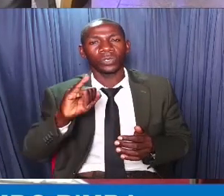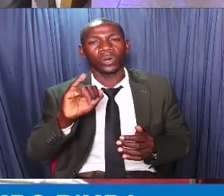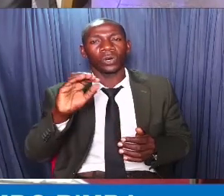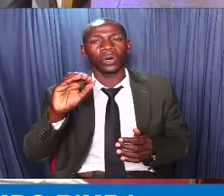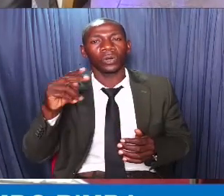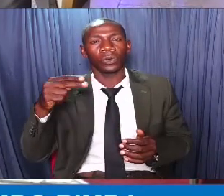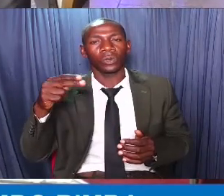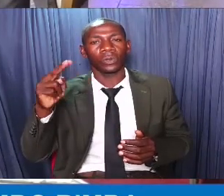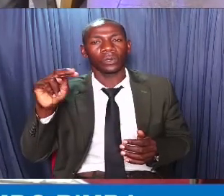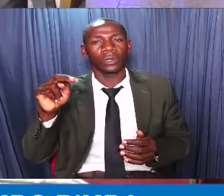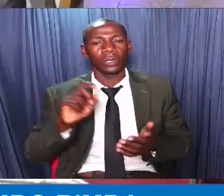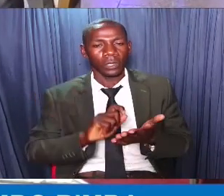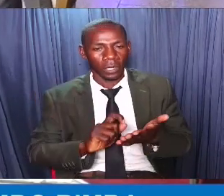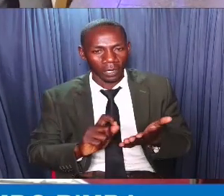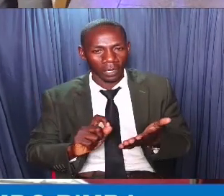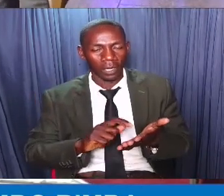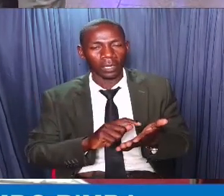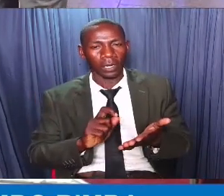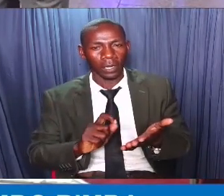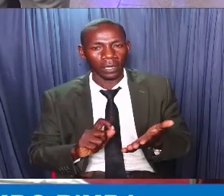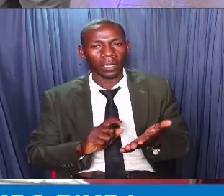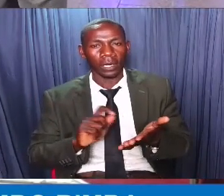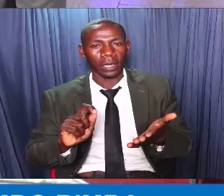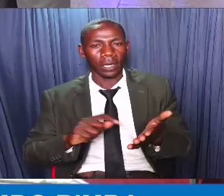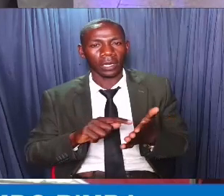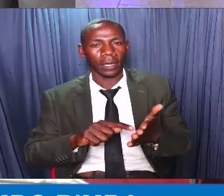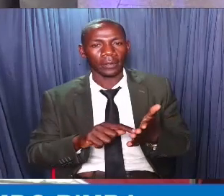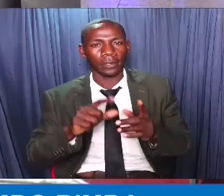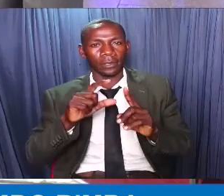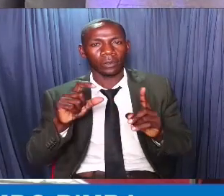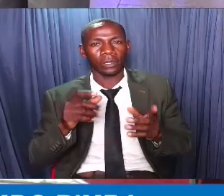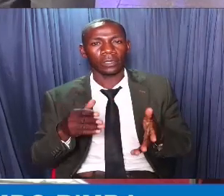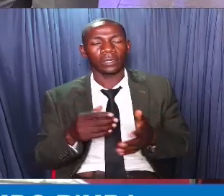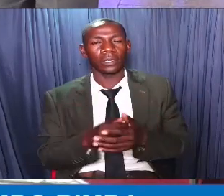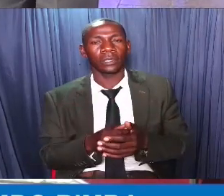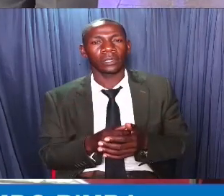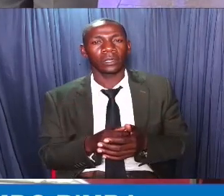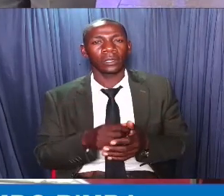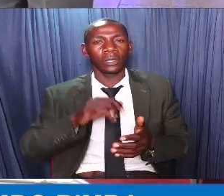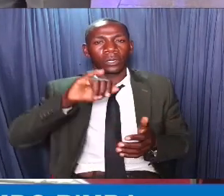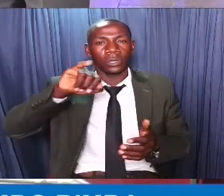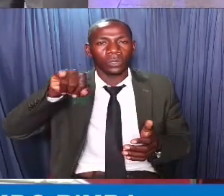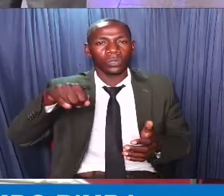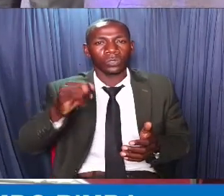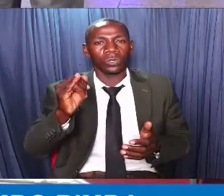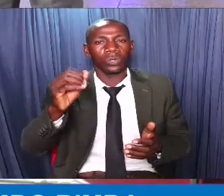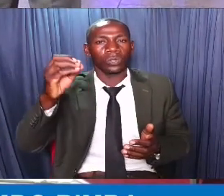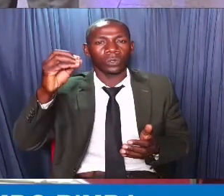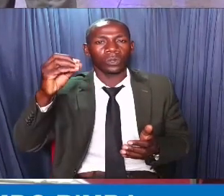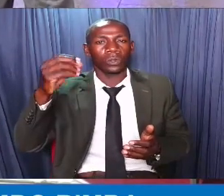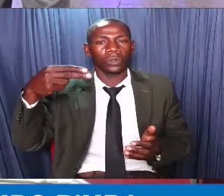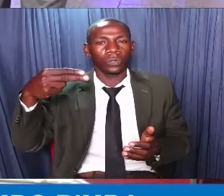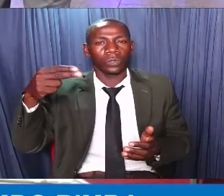was told. Andika maneno haya. Andika maneno haya. Write down this word. Tusome. Read for us. Ufunuo.